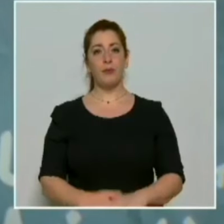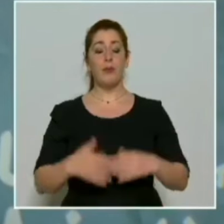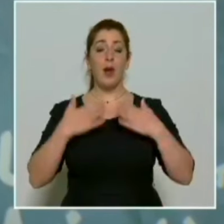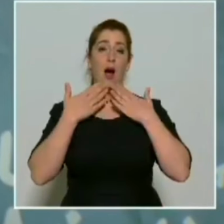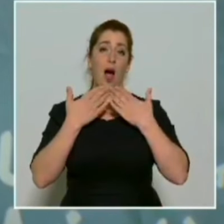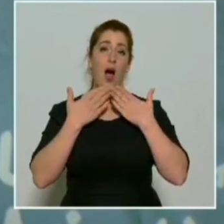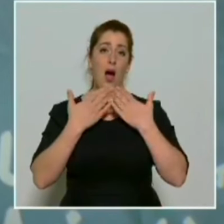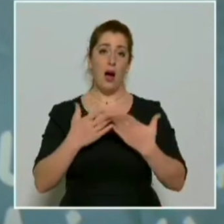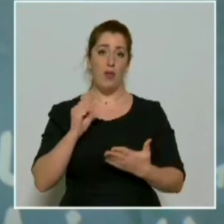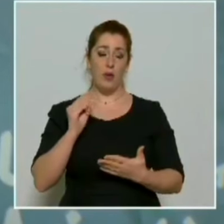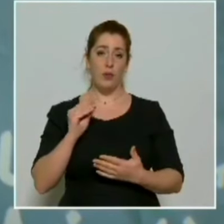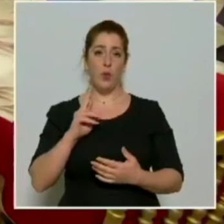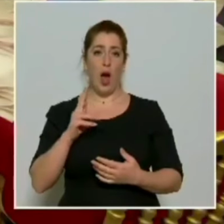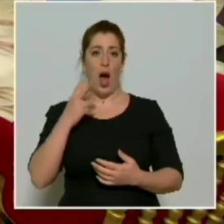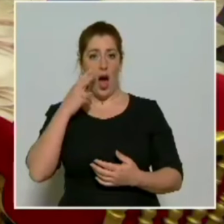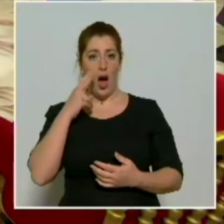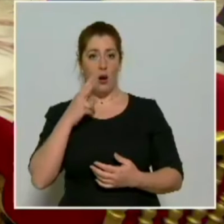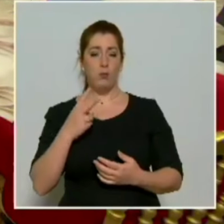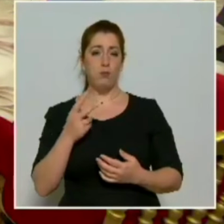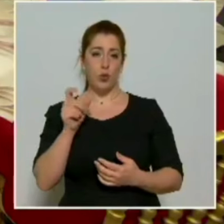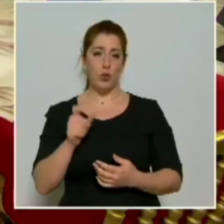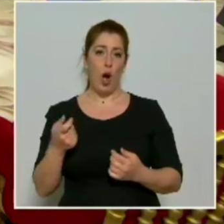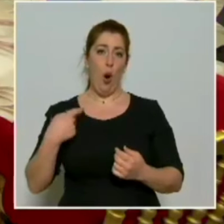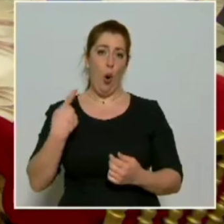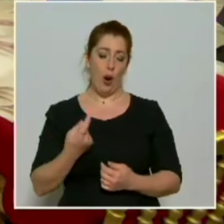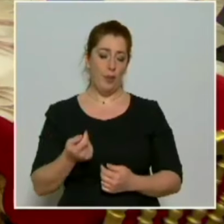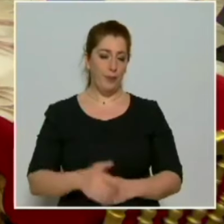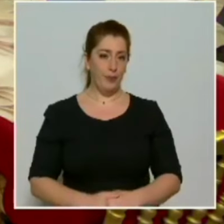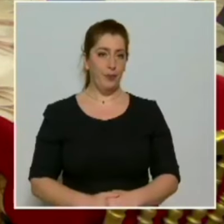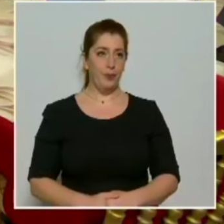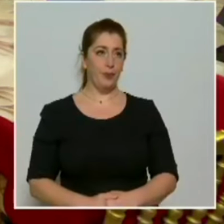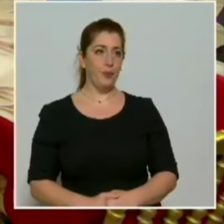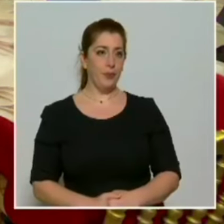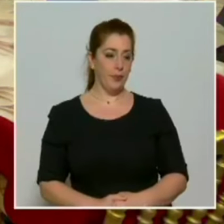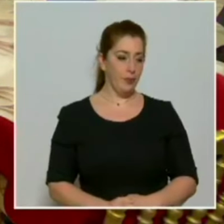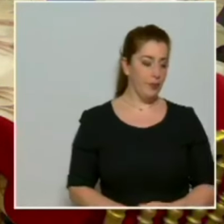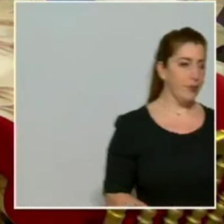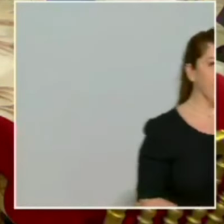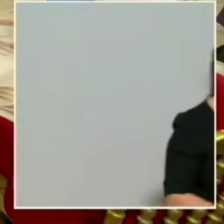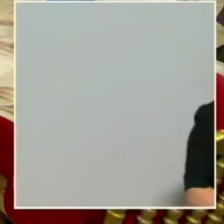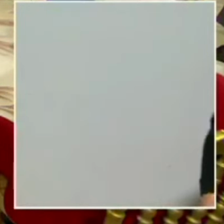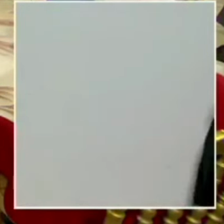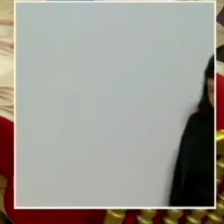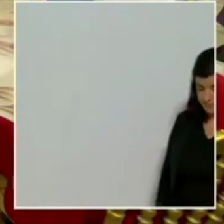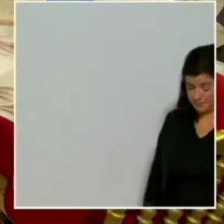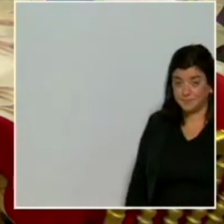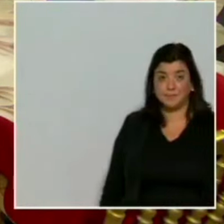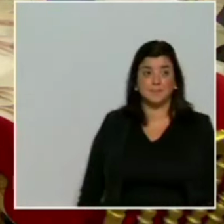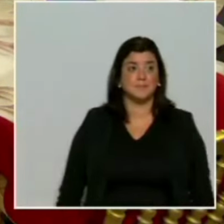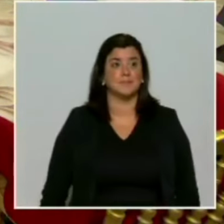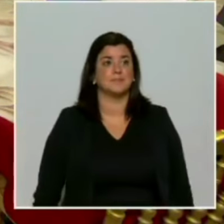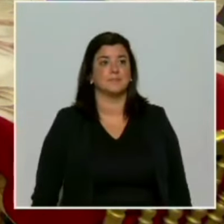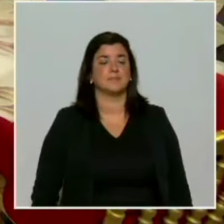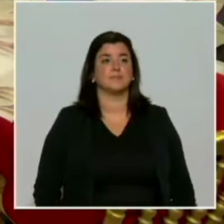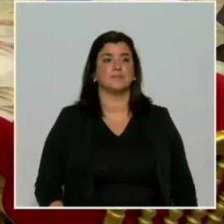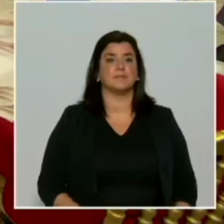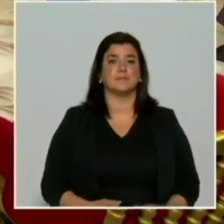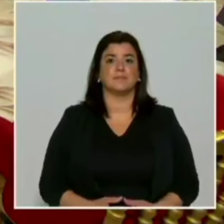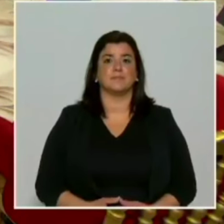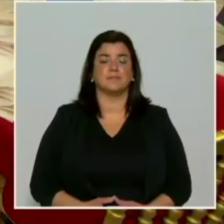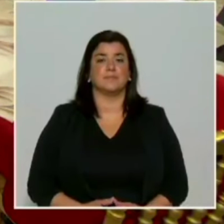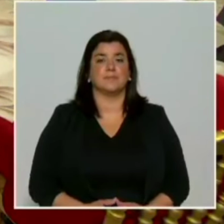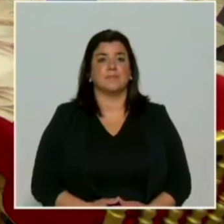għal speaker oħra, l-professur Simon Borċ, li hija ambaxxatura l-azzjoni dwar il-klima. Fl-Università